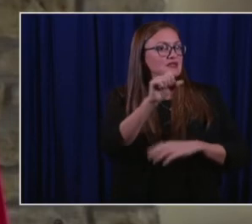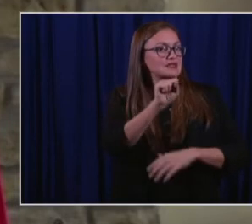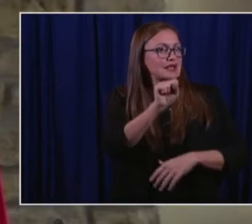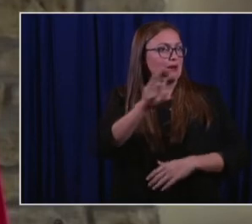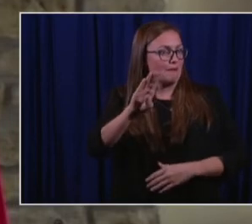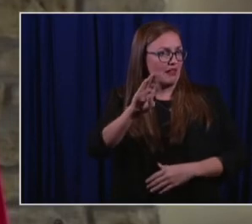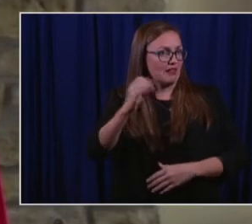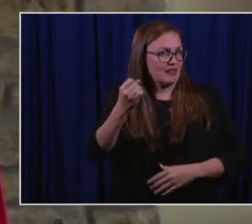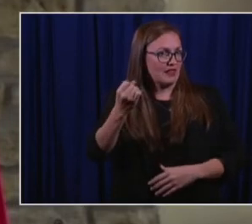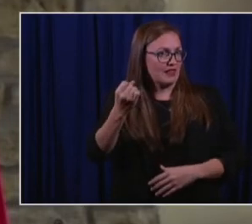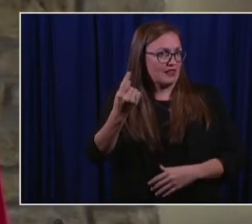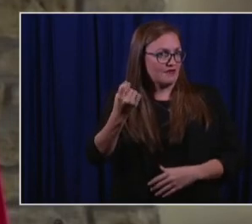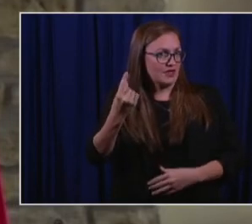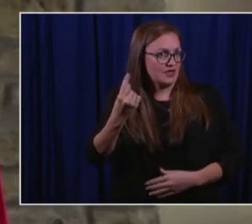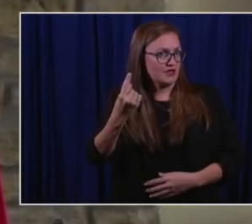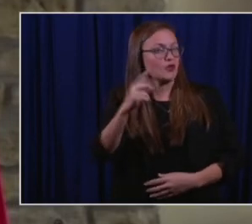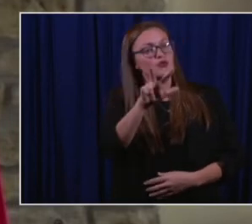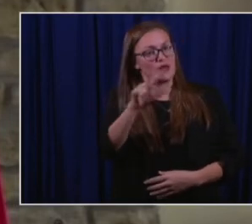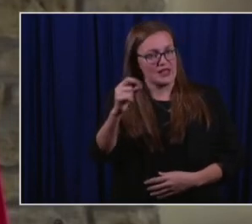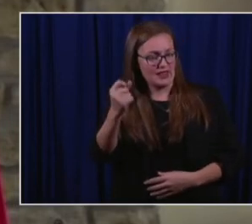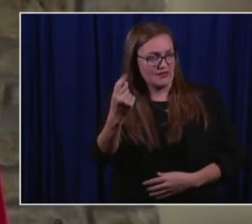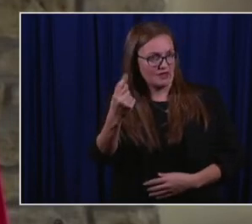been discussing?